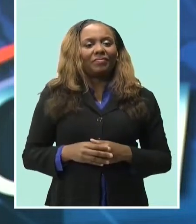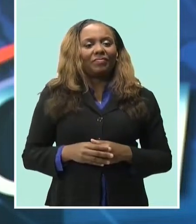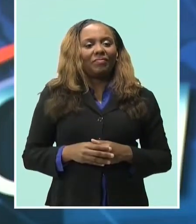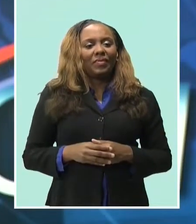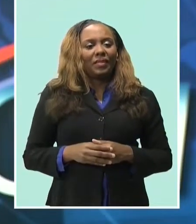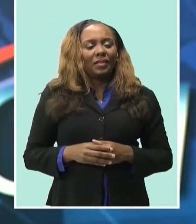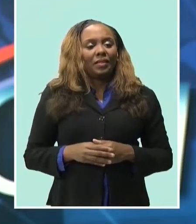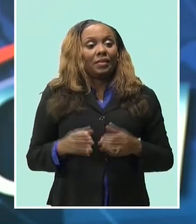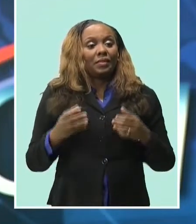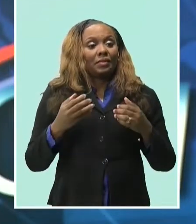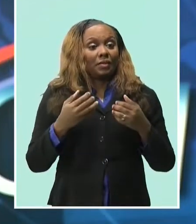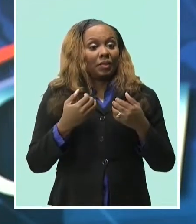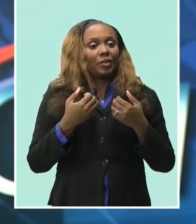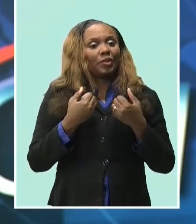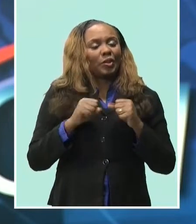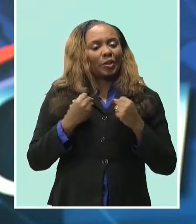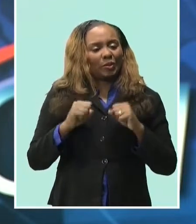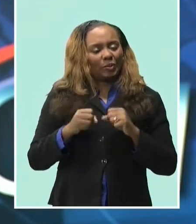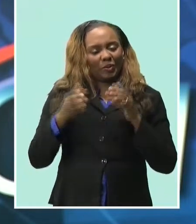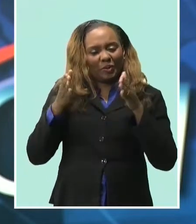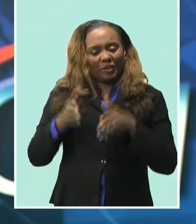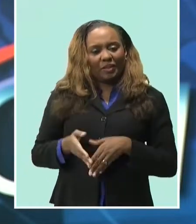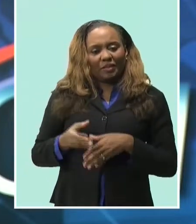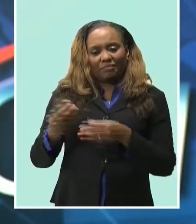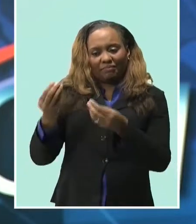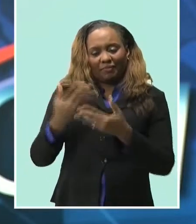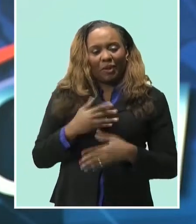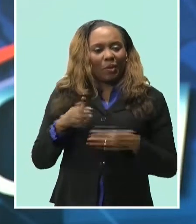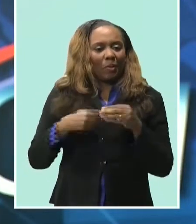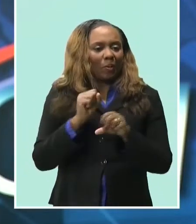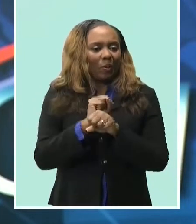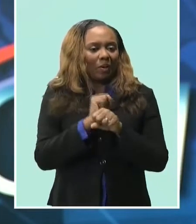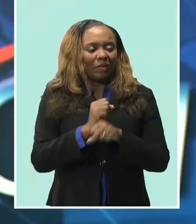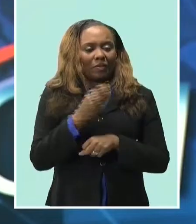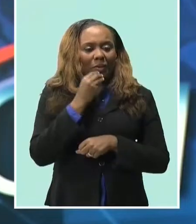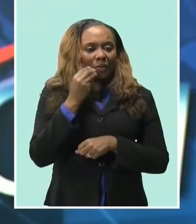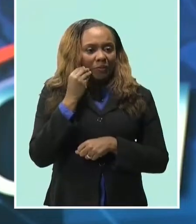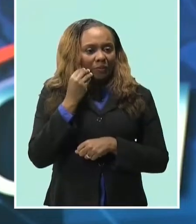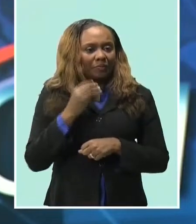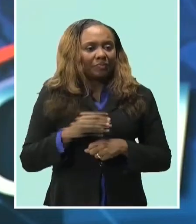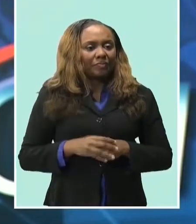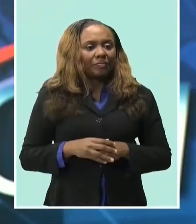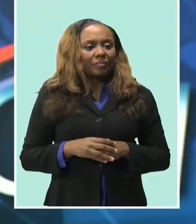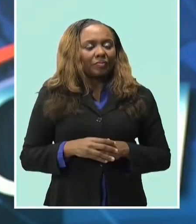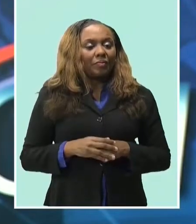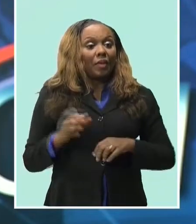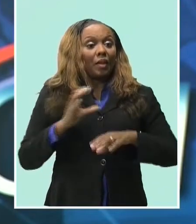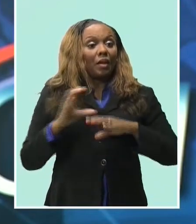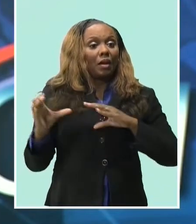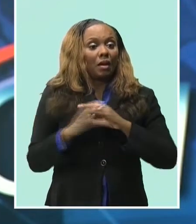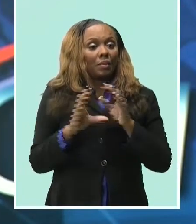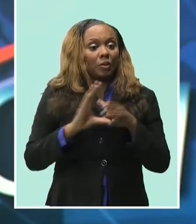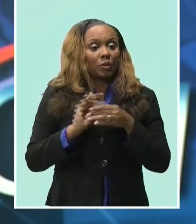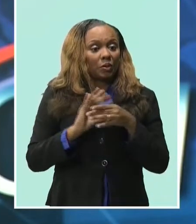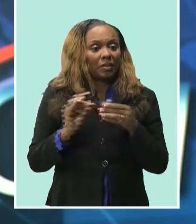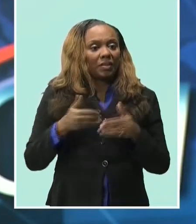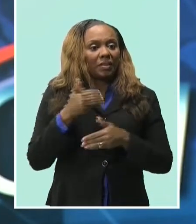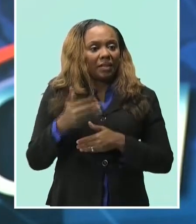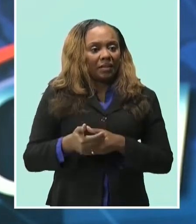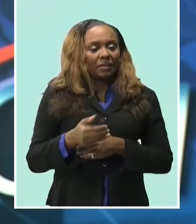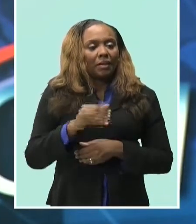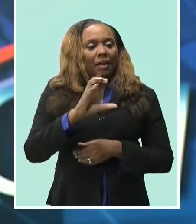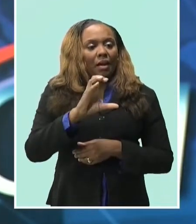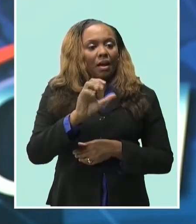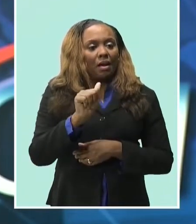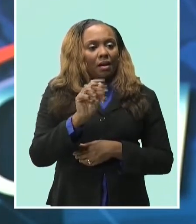That's our sports editor there, Sean Green, talking to me about working from home. And still to come, CARFA is happy with the response of